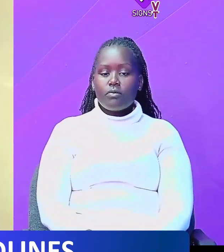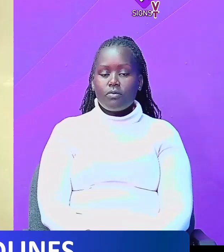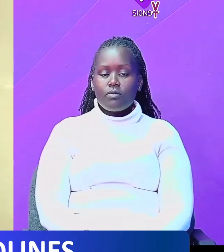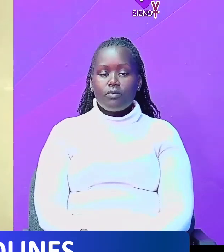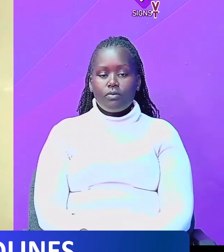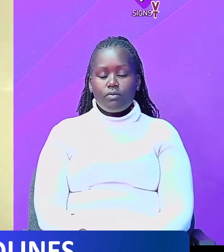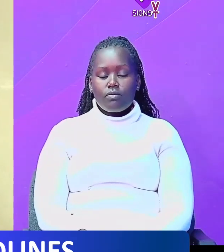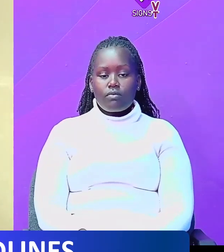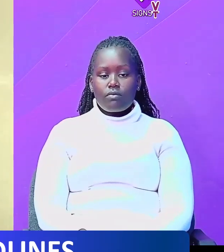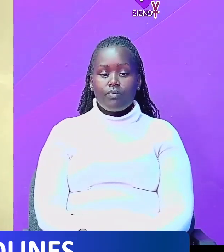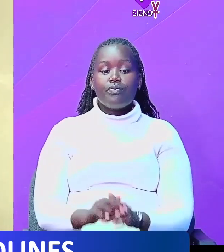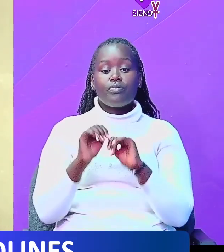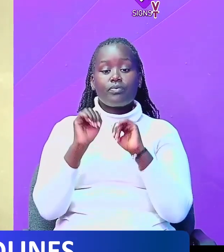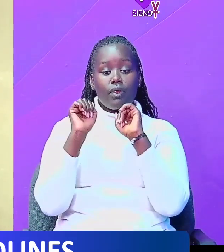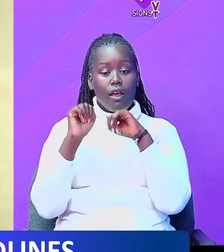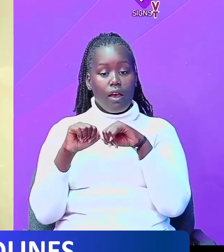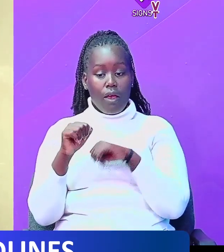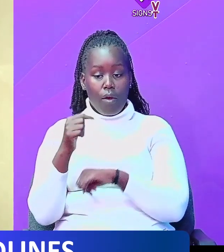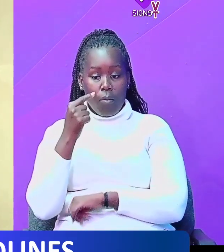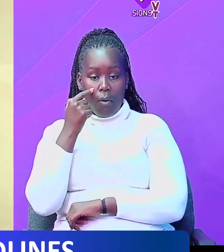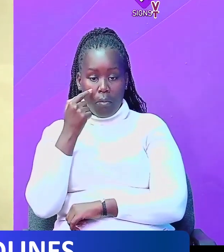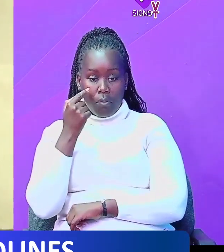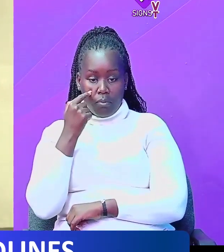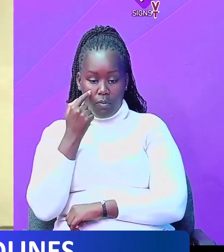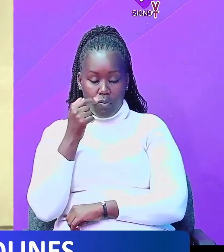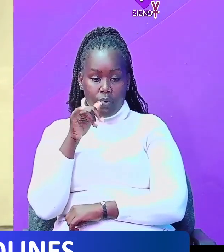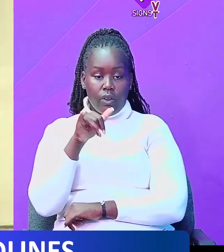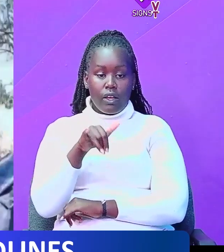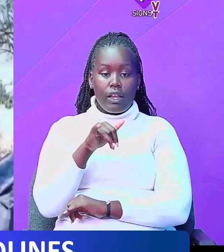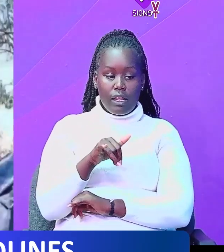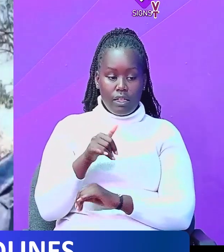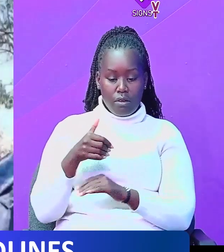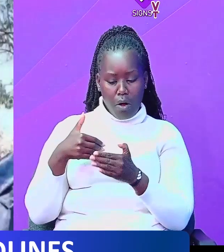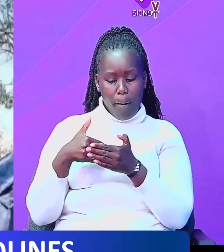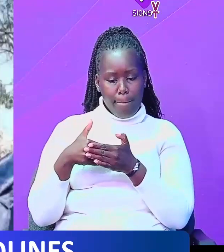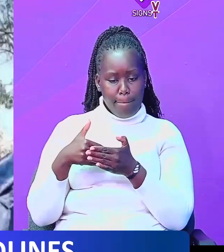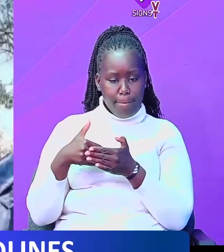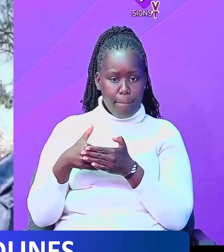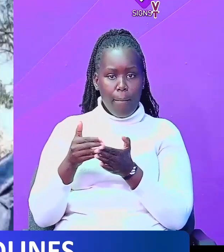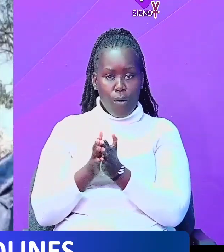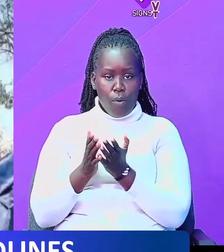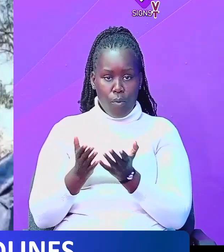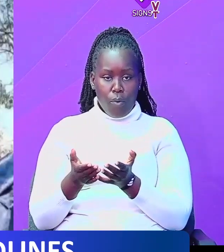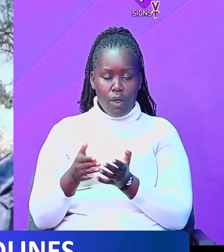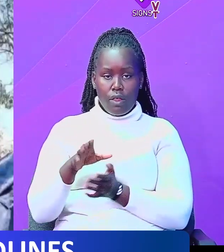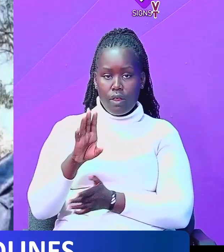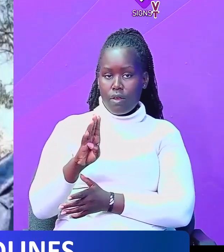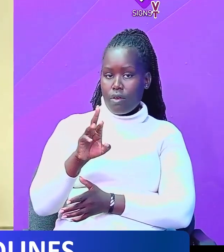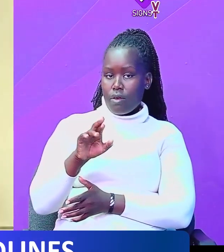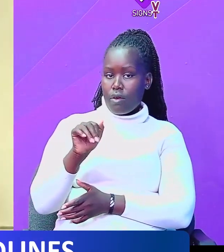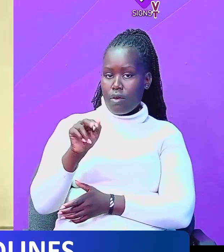were able to see that they were in close proximity with Brian Odhiambo at